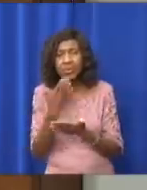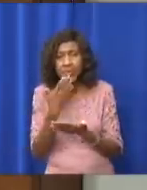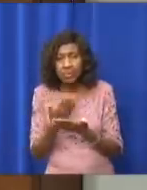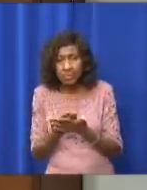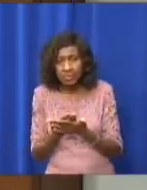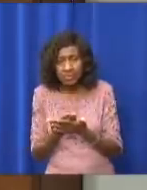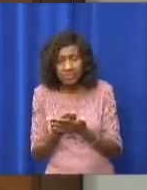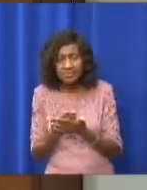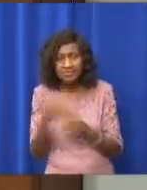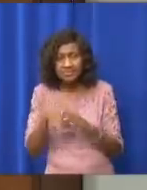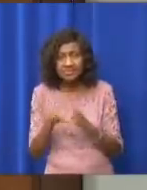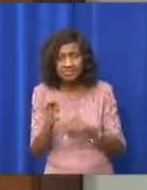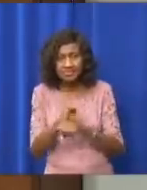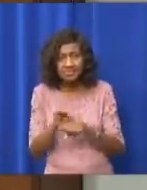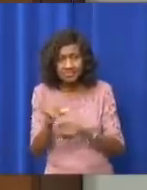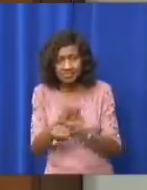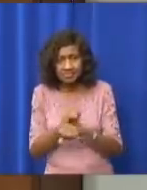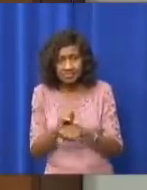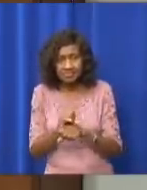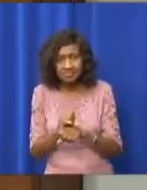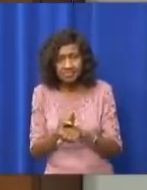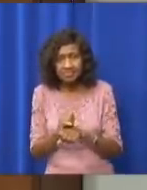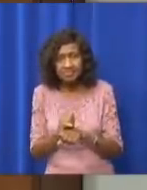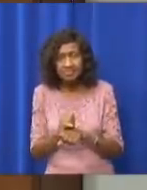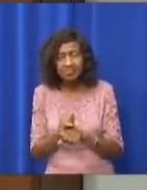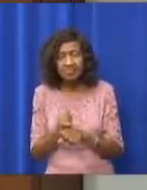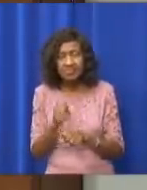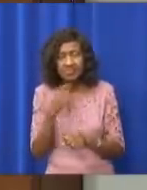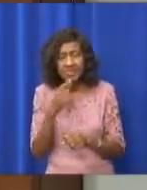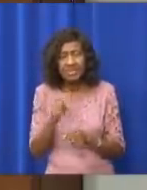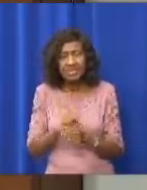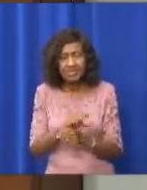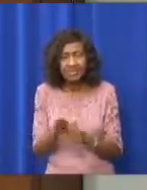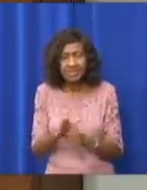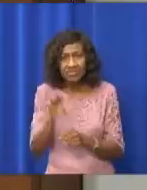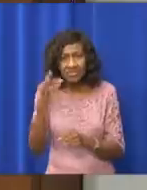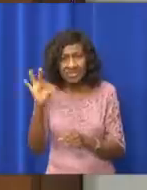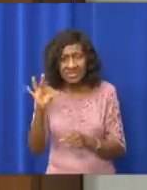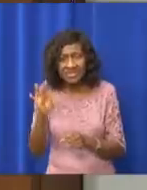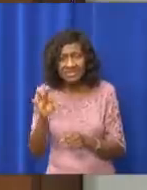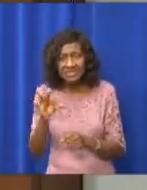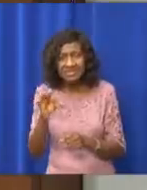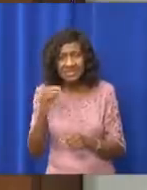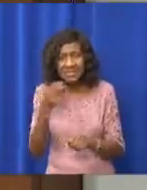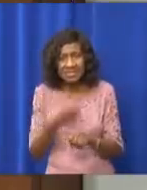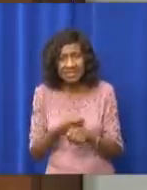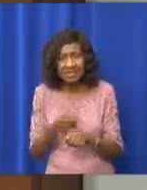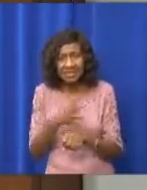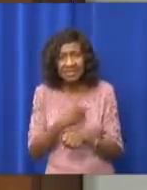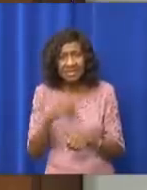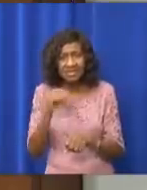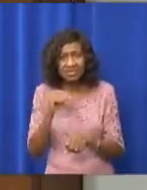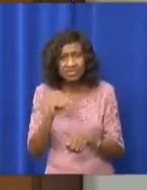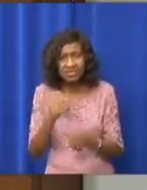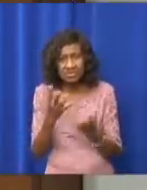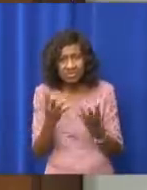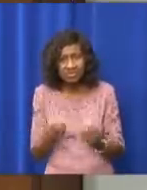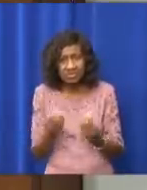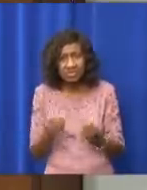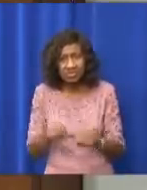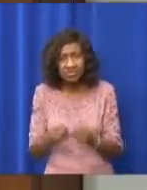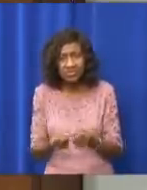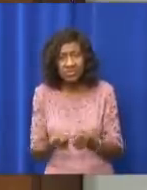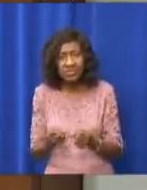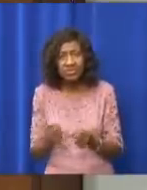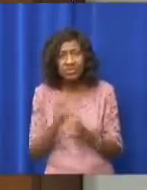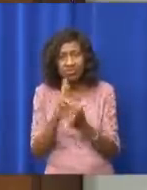prepared some statistics in terms of COVID-19, hard and soft breach of regulations, and some crime statistics.